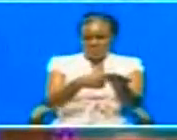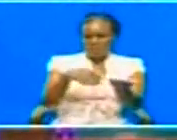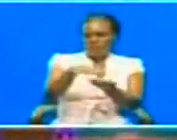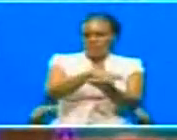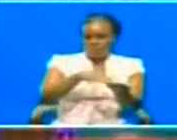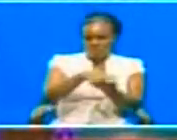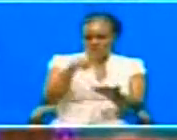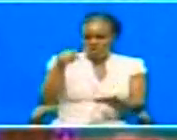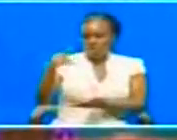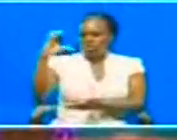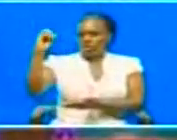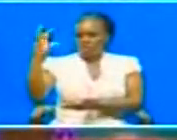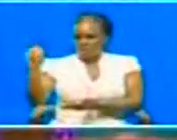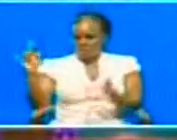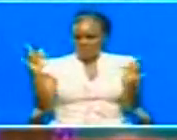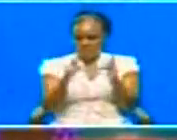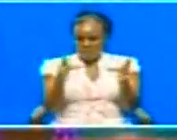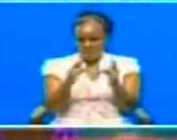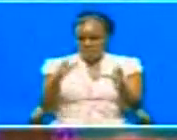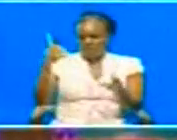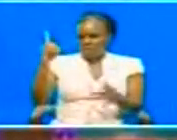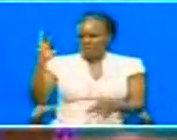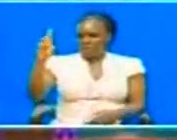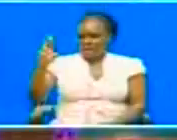www.albinismfoundation.com. Our email